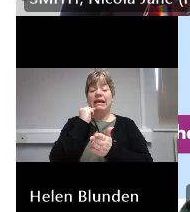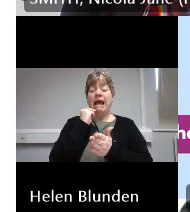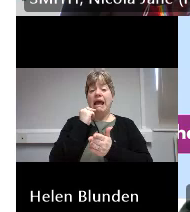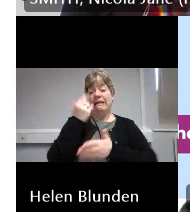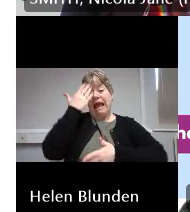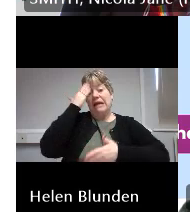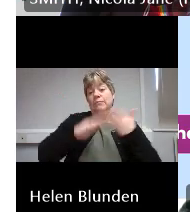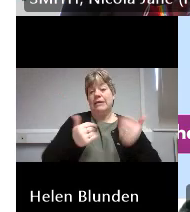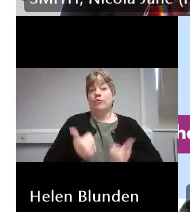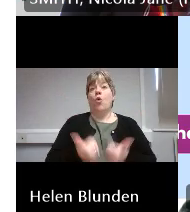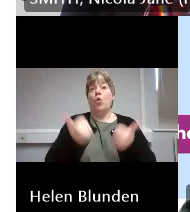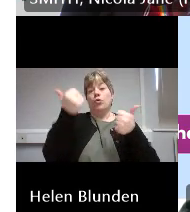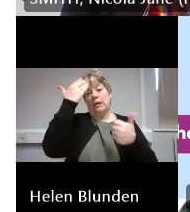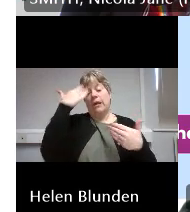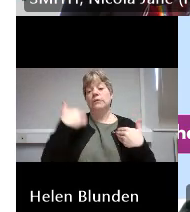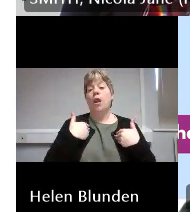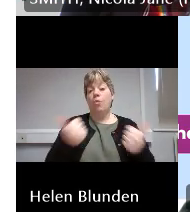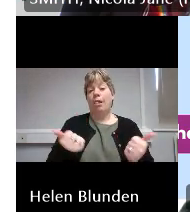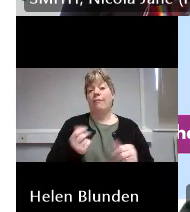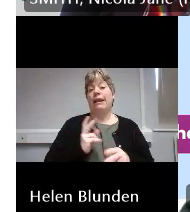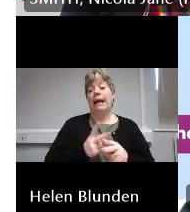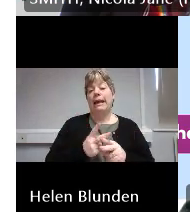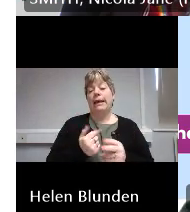experience good mental well-being again.